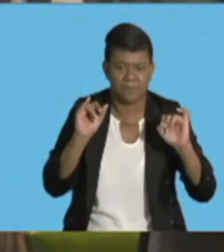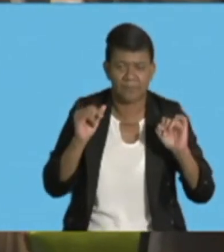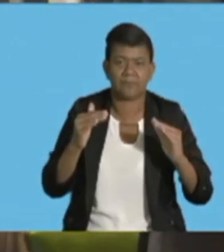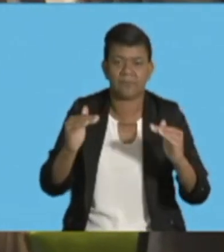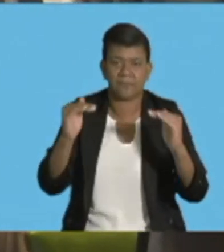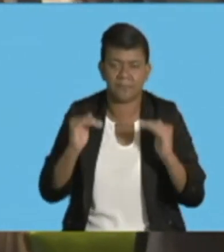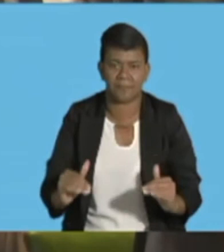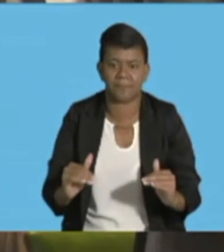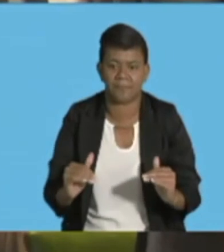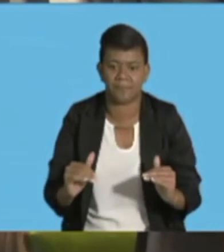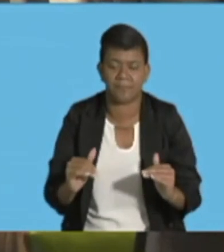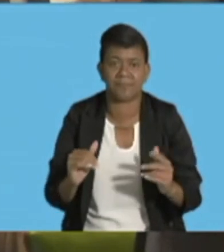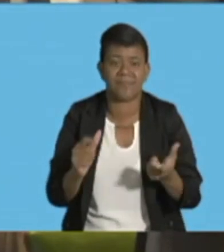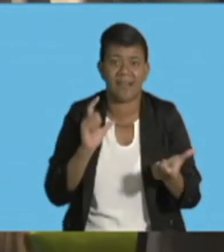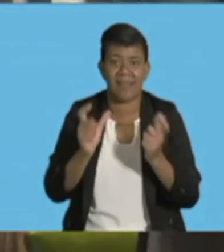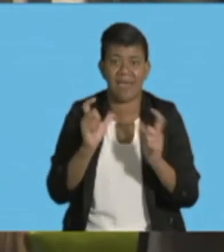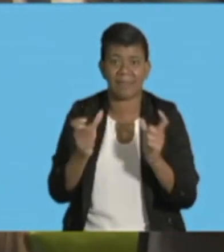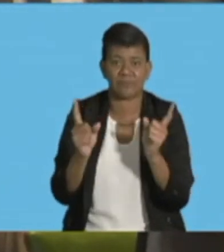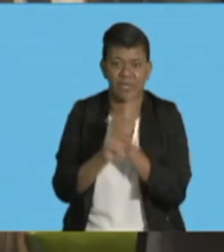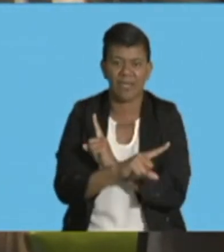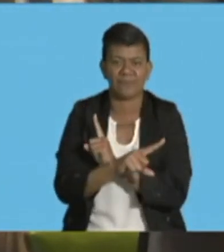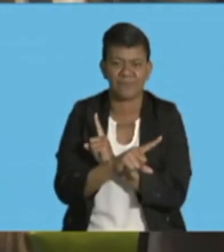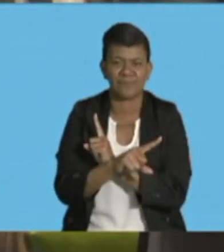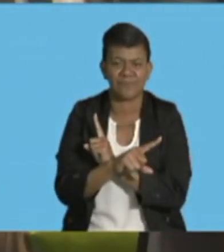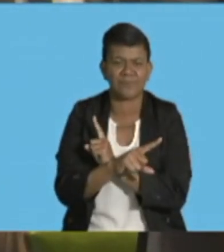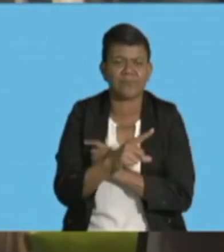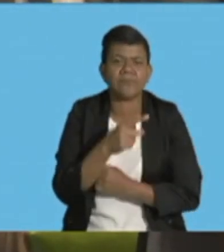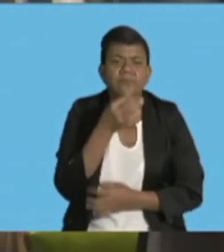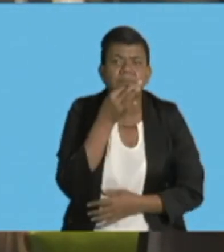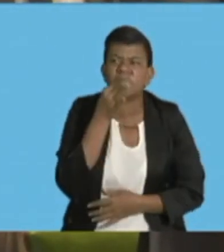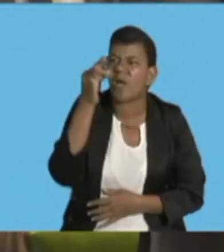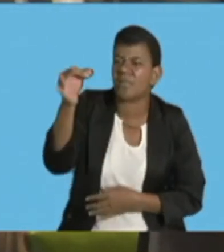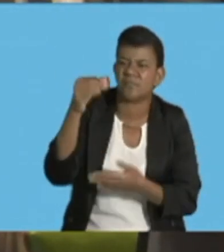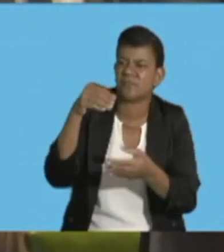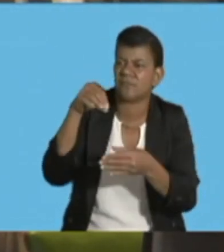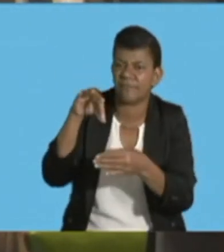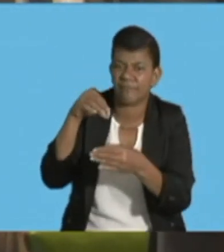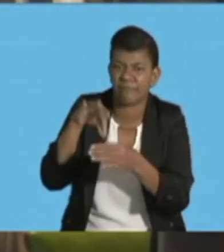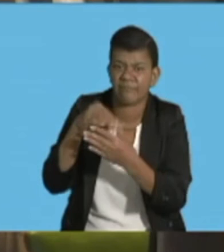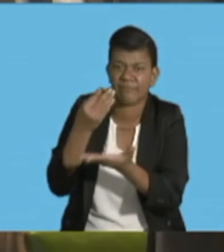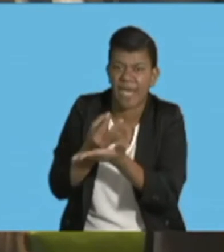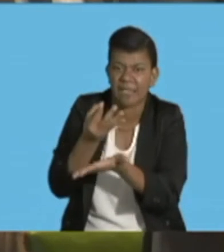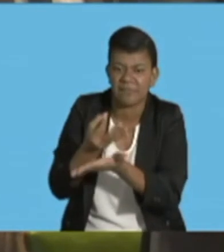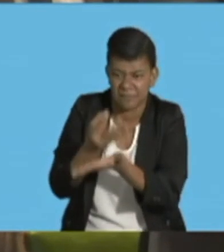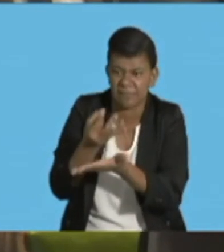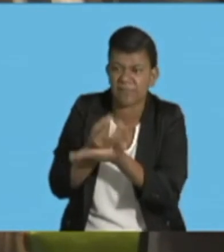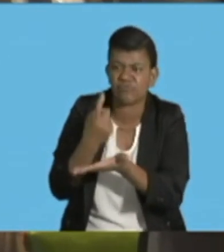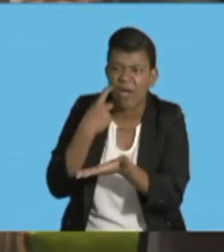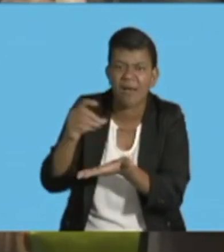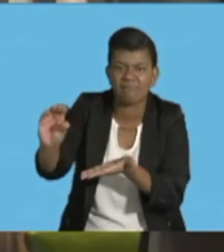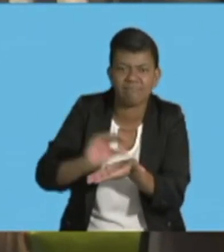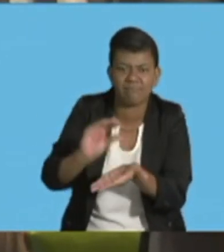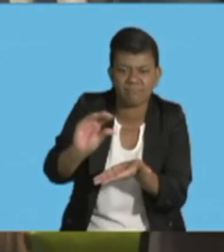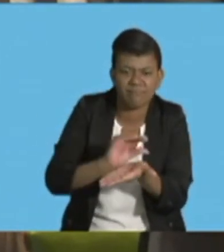space, PC's leaders also call for grant and concessional financing resources and the consideration of vulnerability